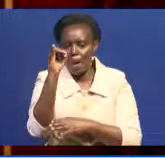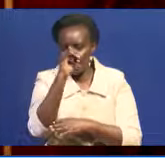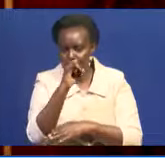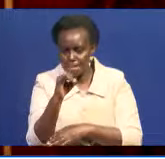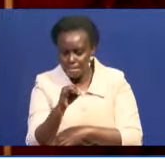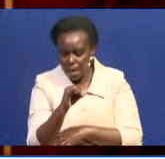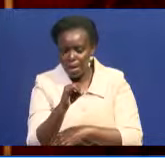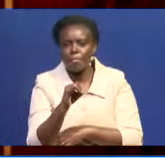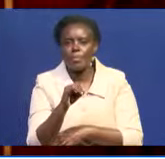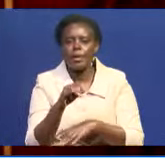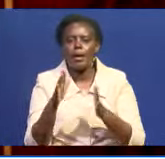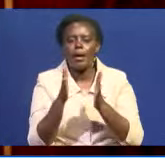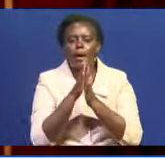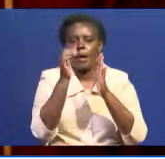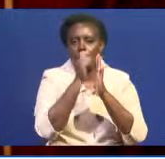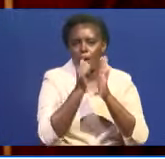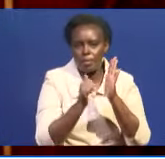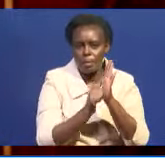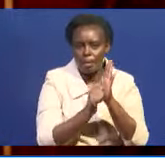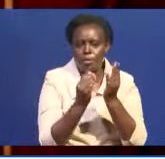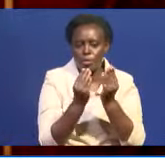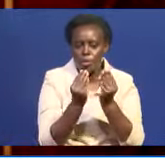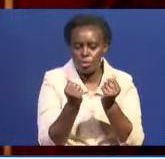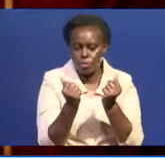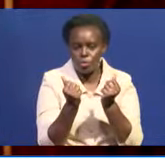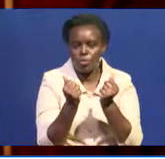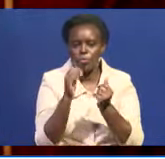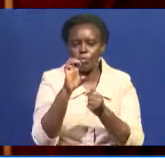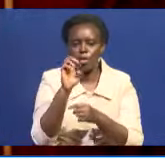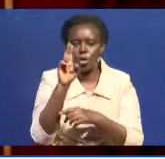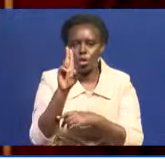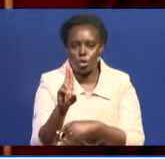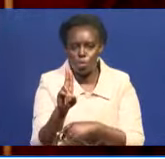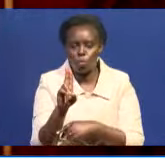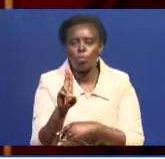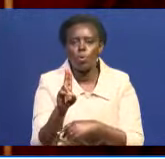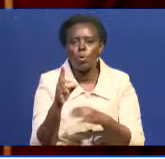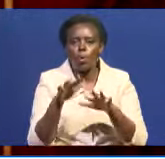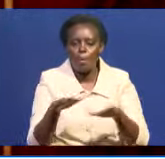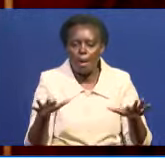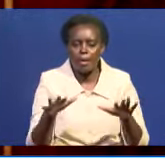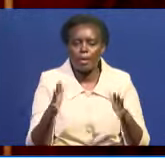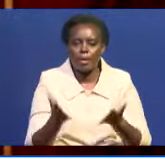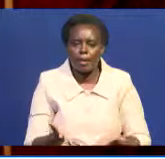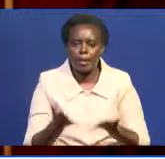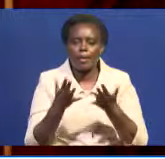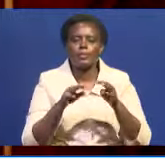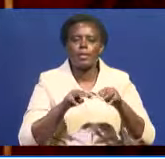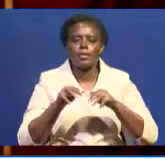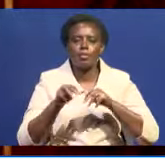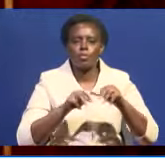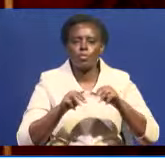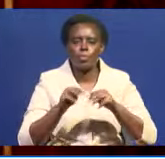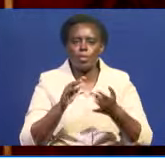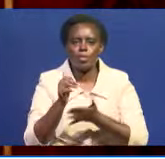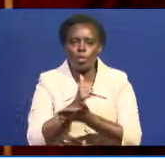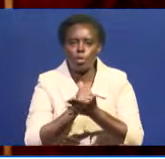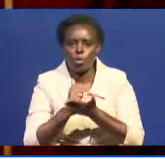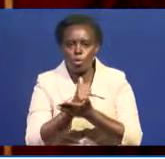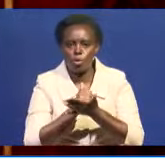establish coffee database that will not only address the EU market demands, but enhance management of the